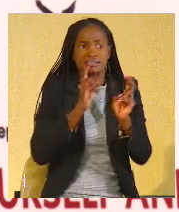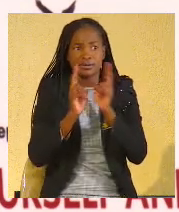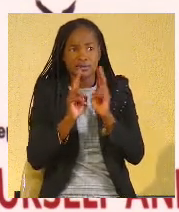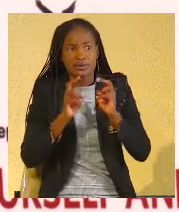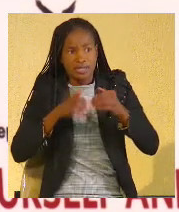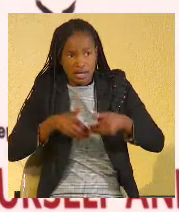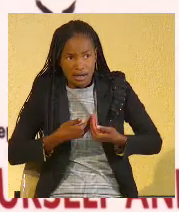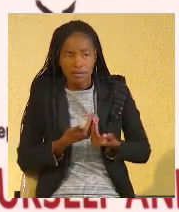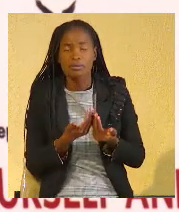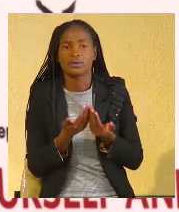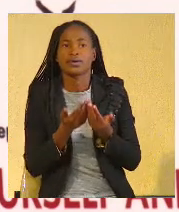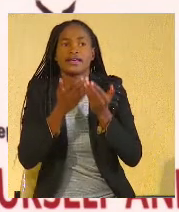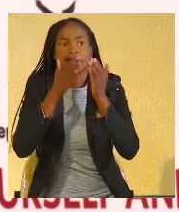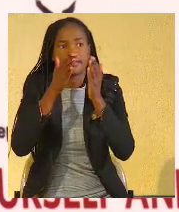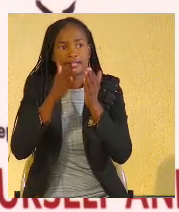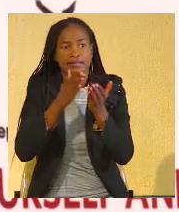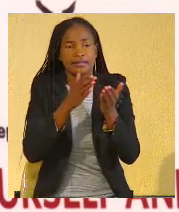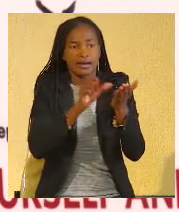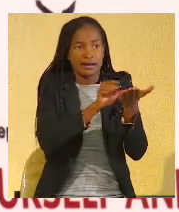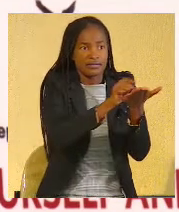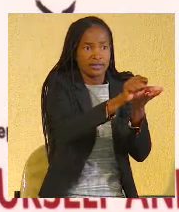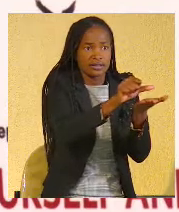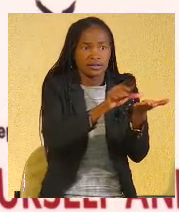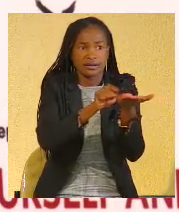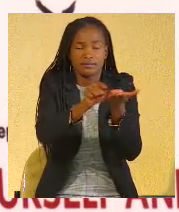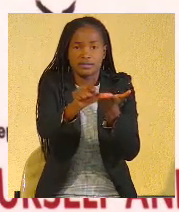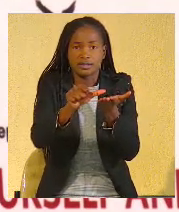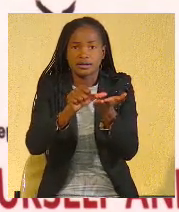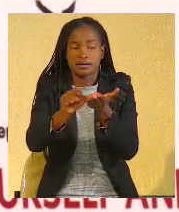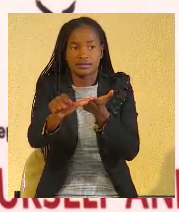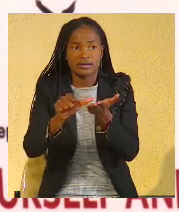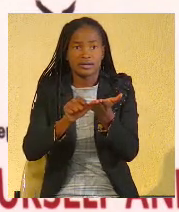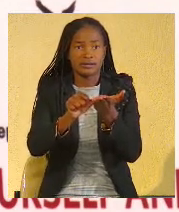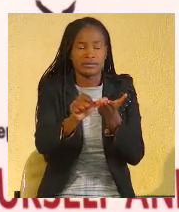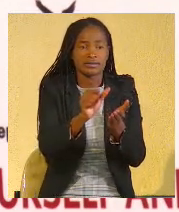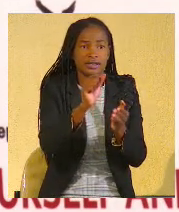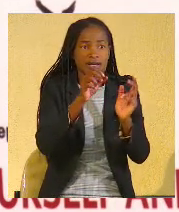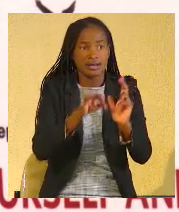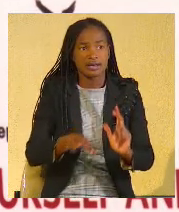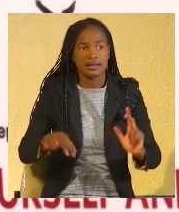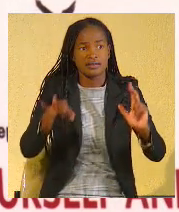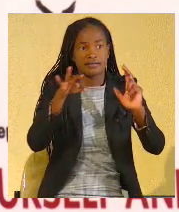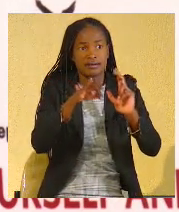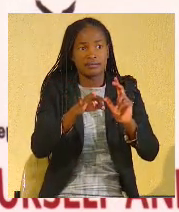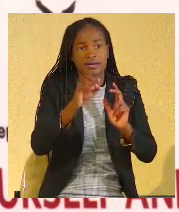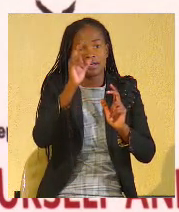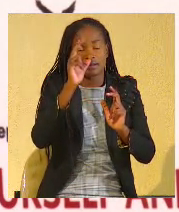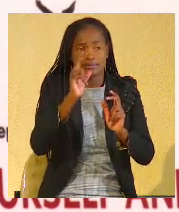facilitate the implementation of the relief and